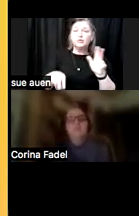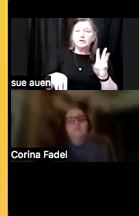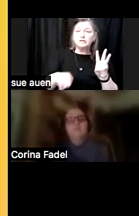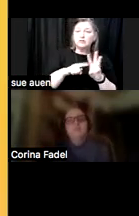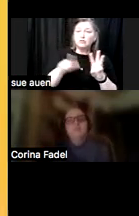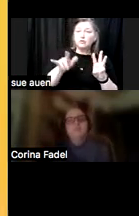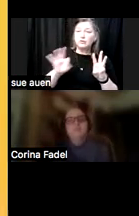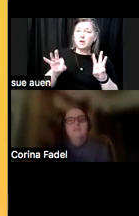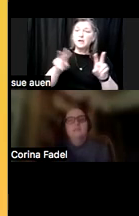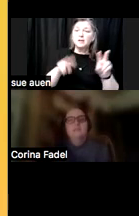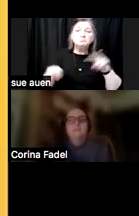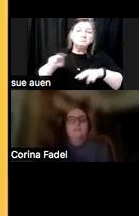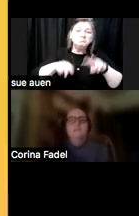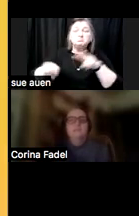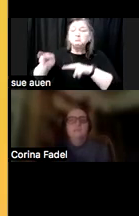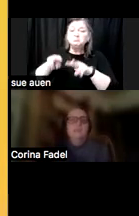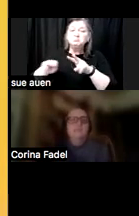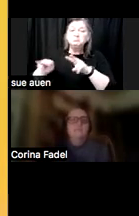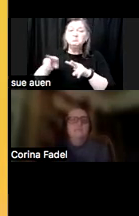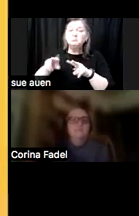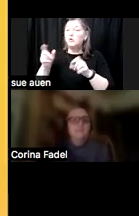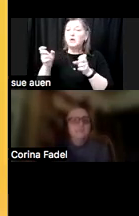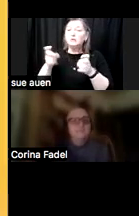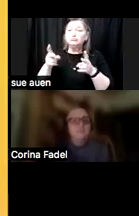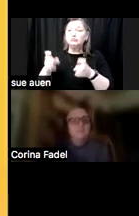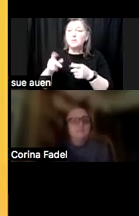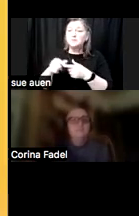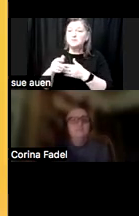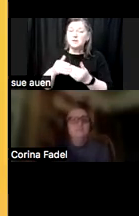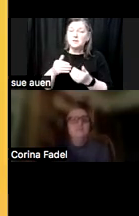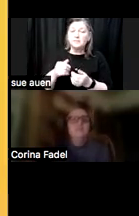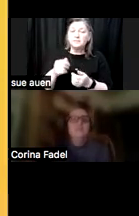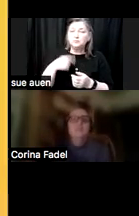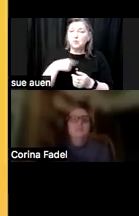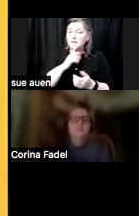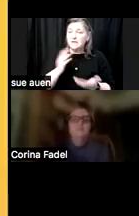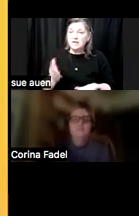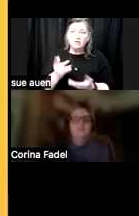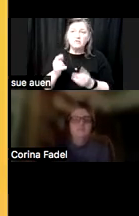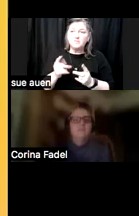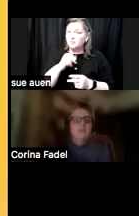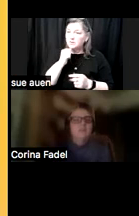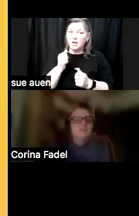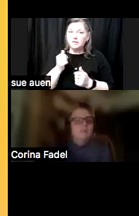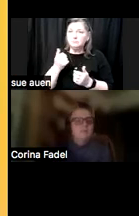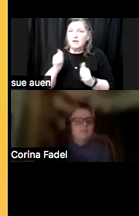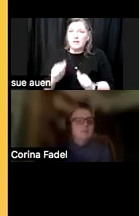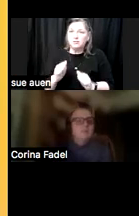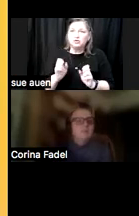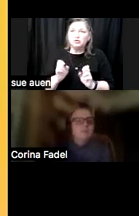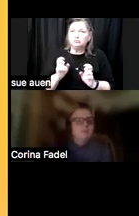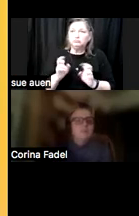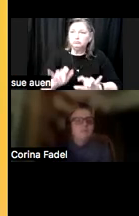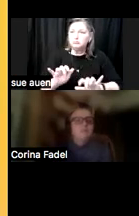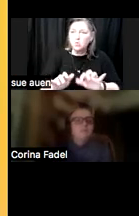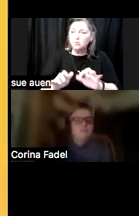If the link to that can be dropped in the chat for some ease in case folks didn't get there yet. A reminder that